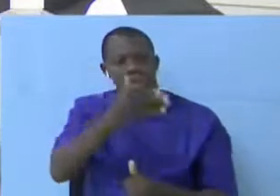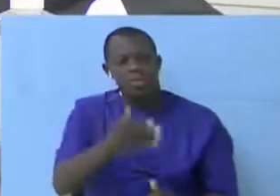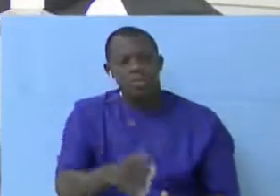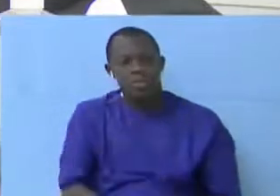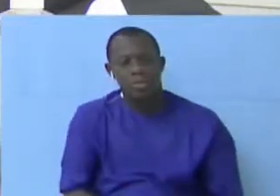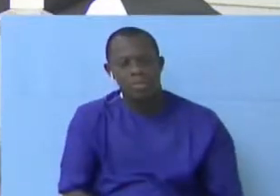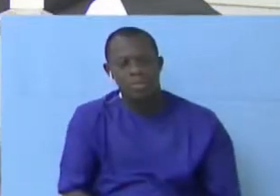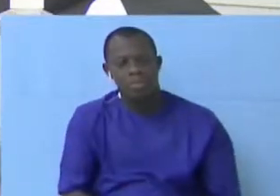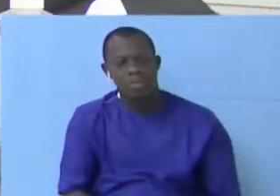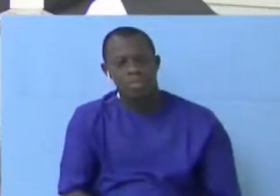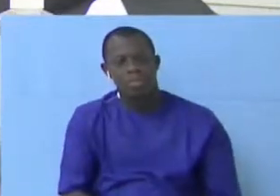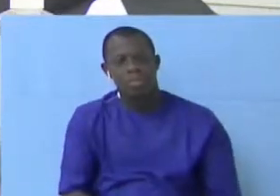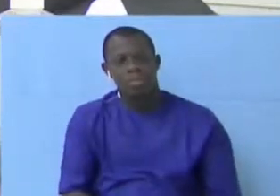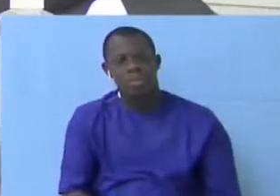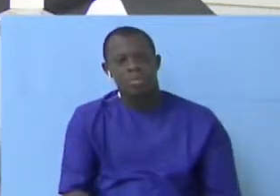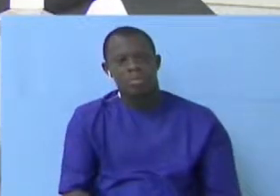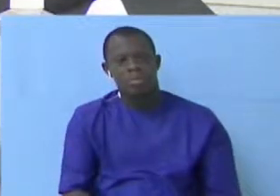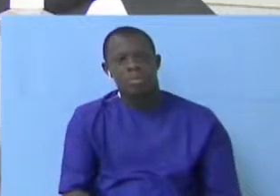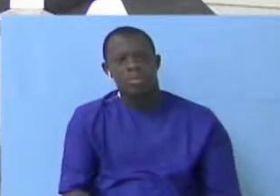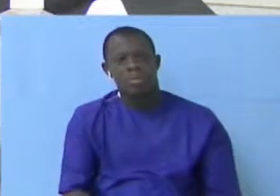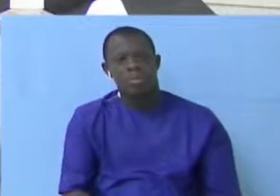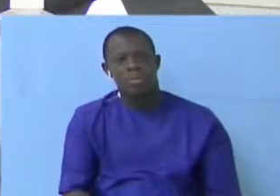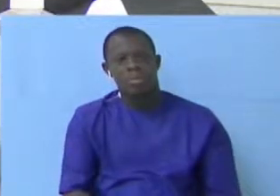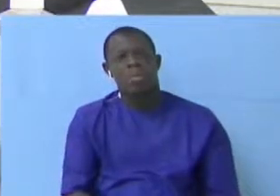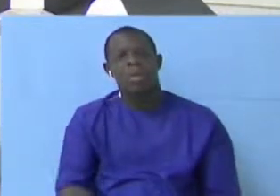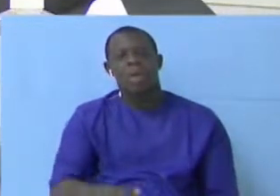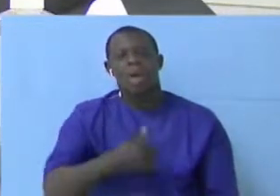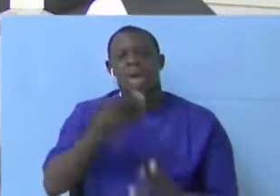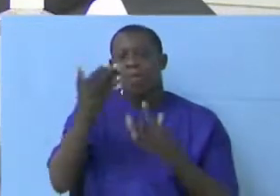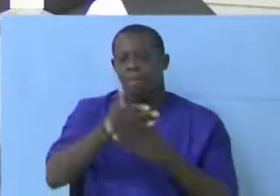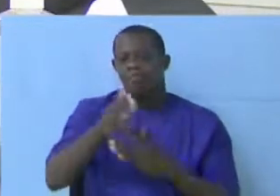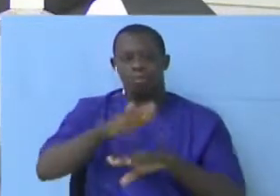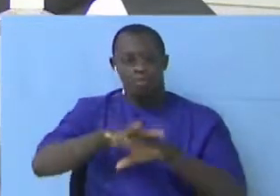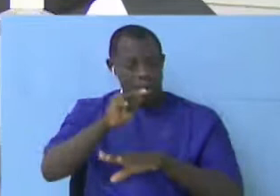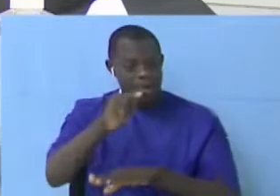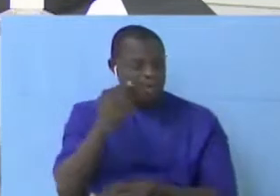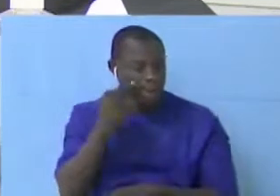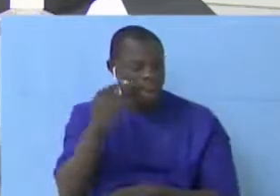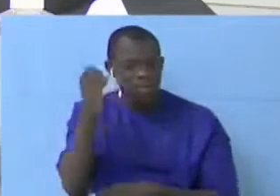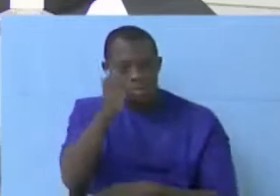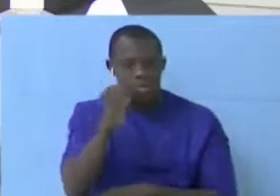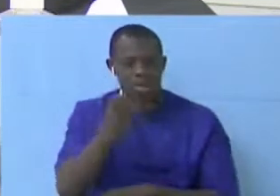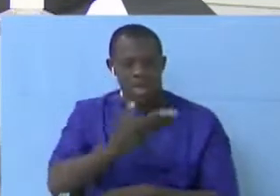Yeah, I believe that day, because he had pain at the time,